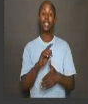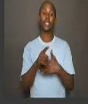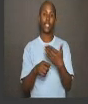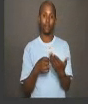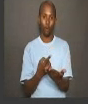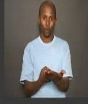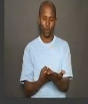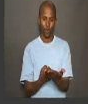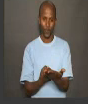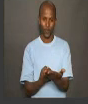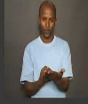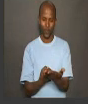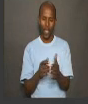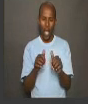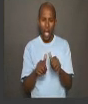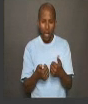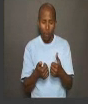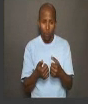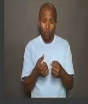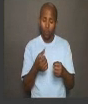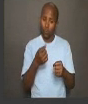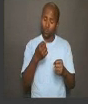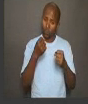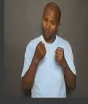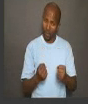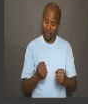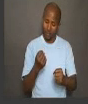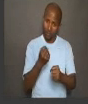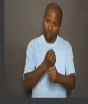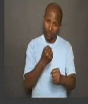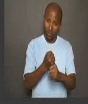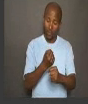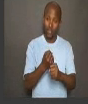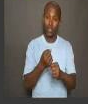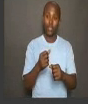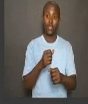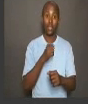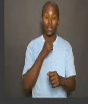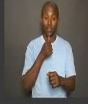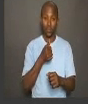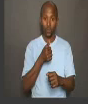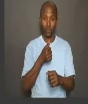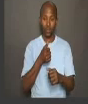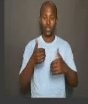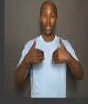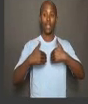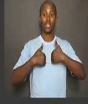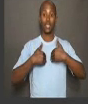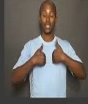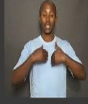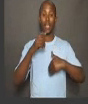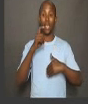Therefore, how can we negate the propositions there exists